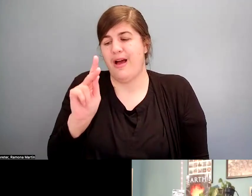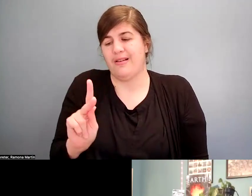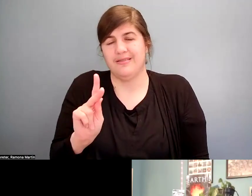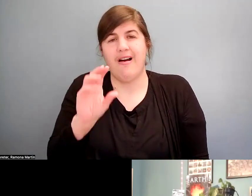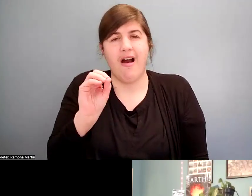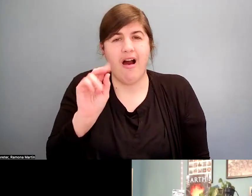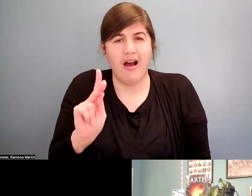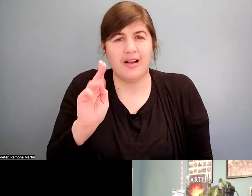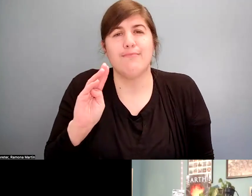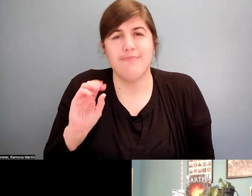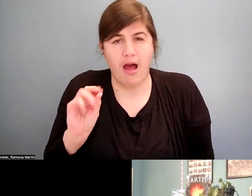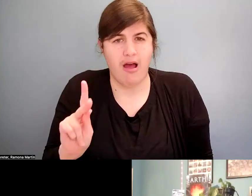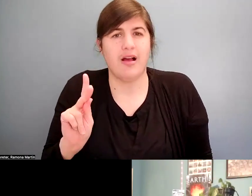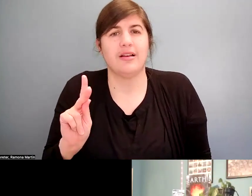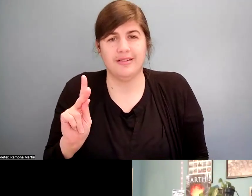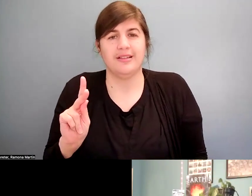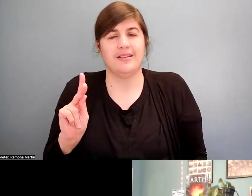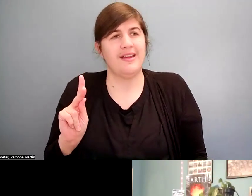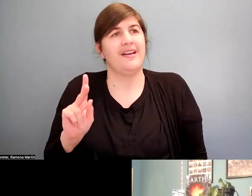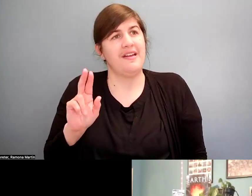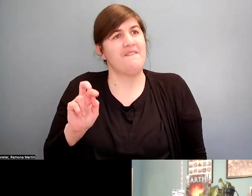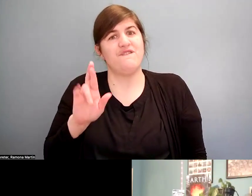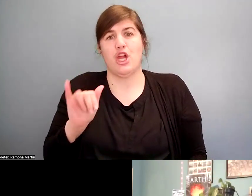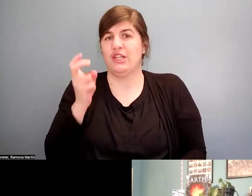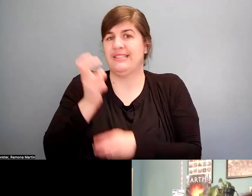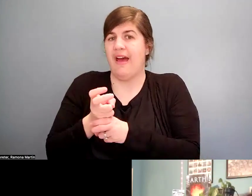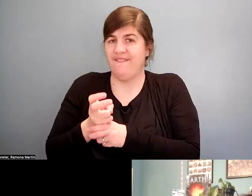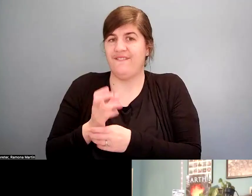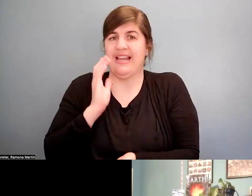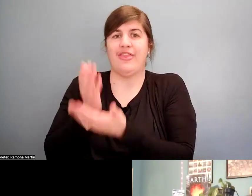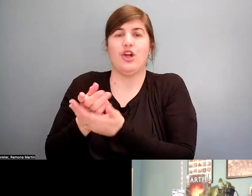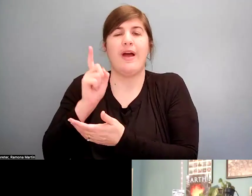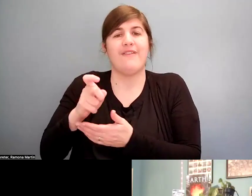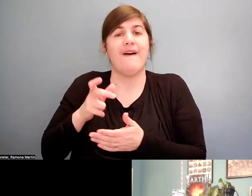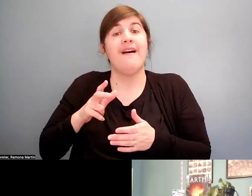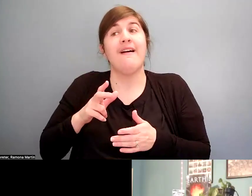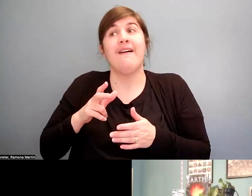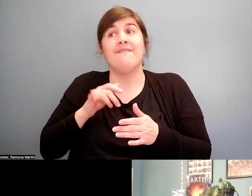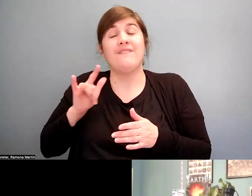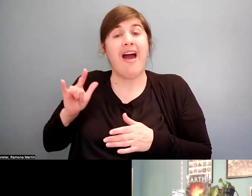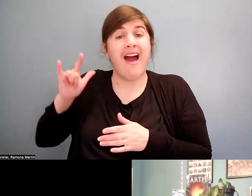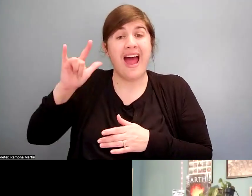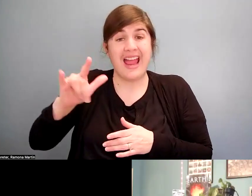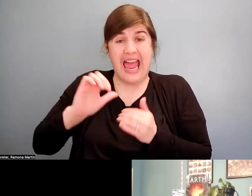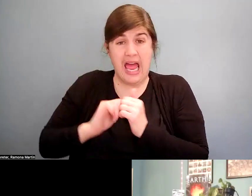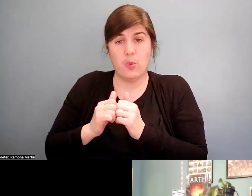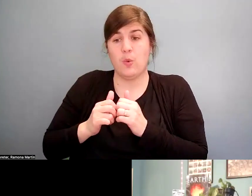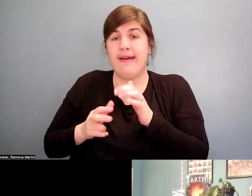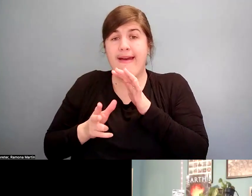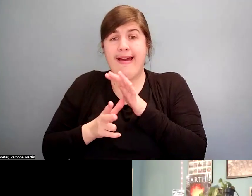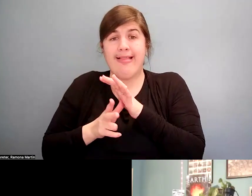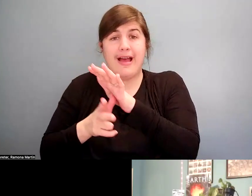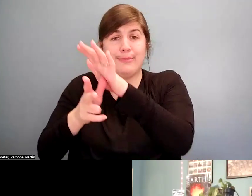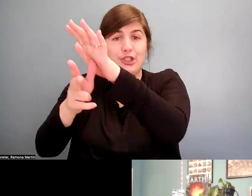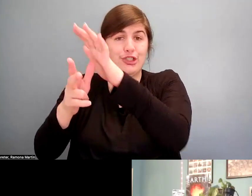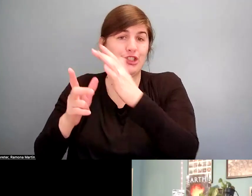Okmok. But yeah, they're very difficult to get to. You have to fly out by helicopter to even access them. So Mhm. it's an adventure going